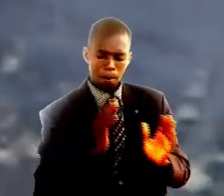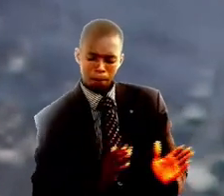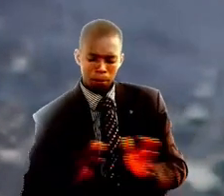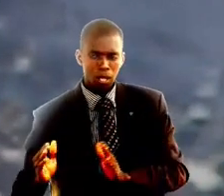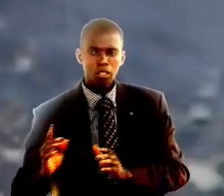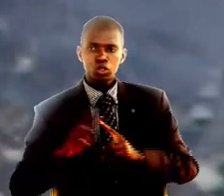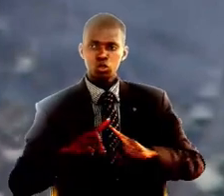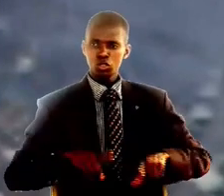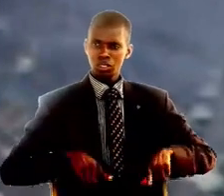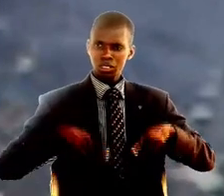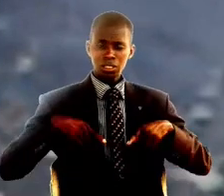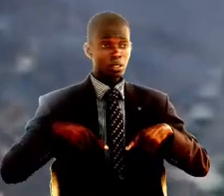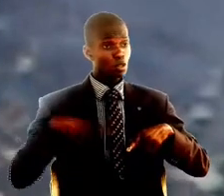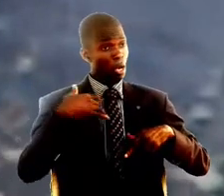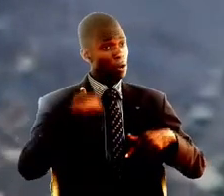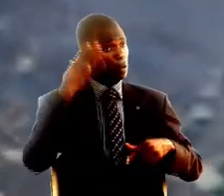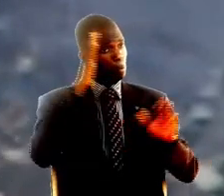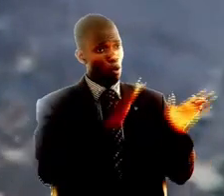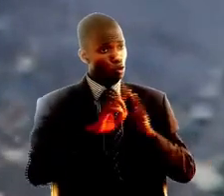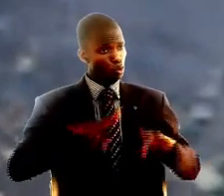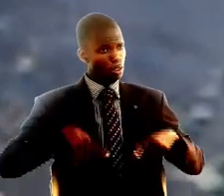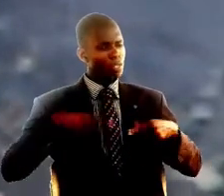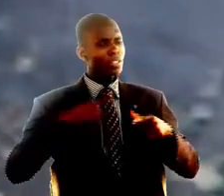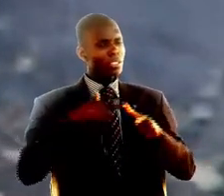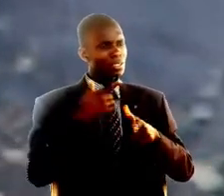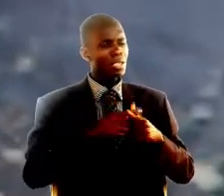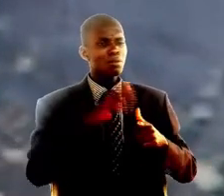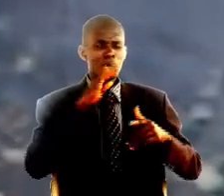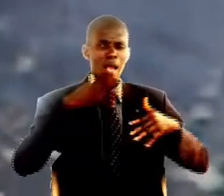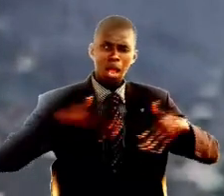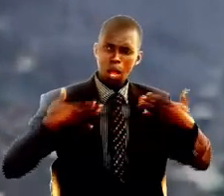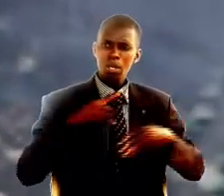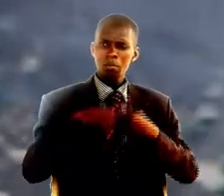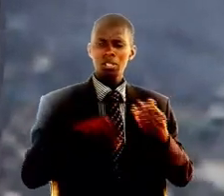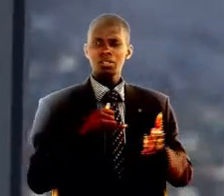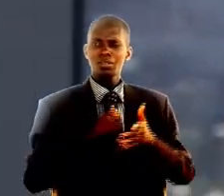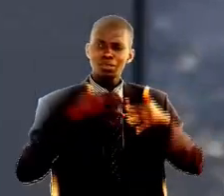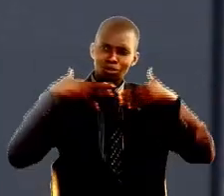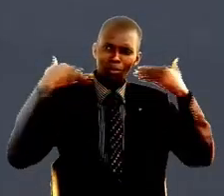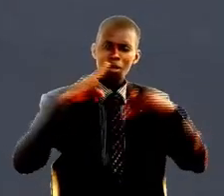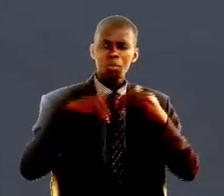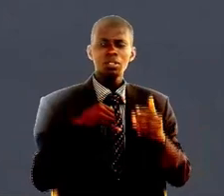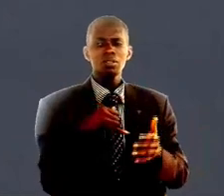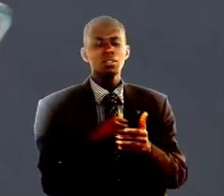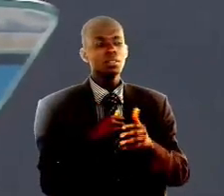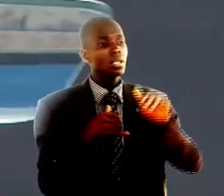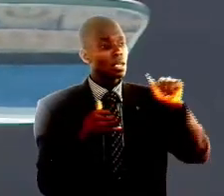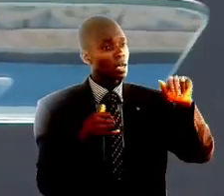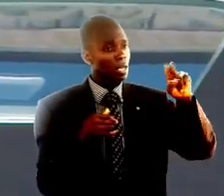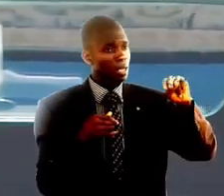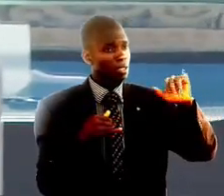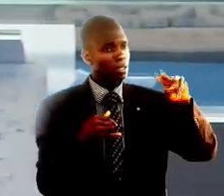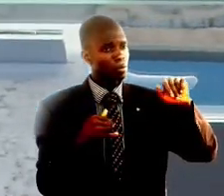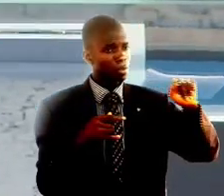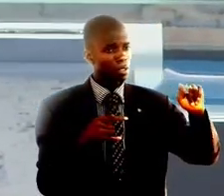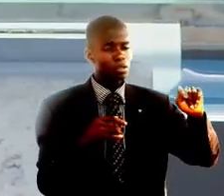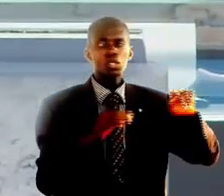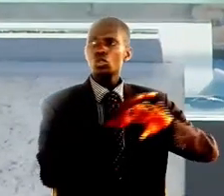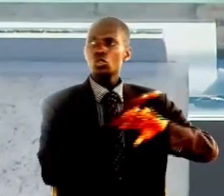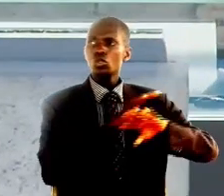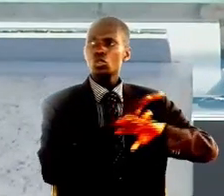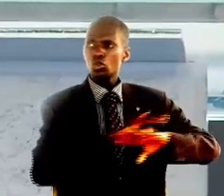to that. Bring excitement to that. Rise up. Animate. Don't